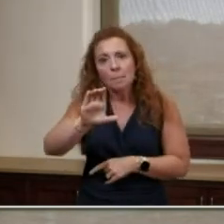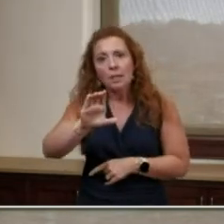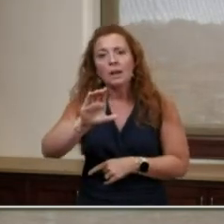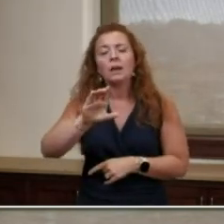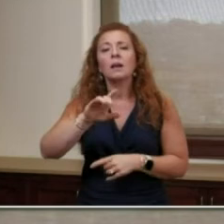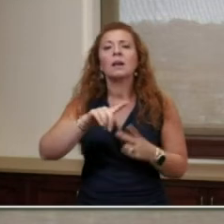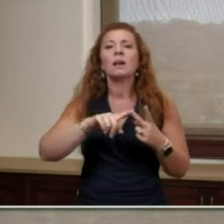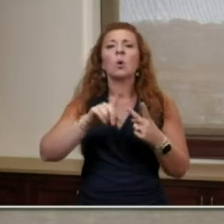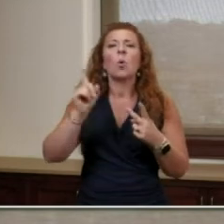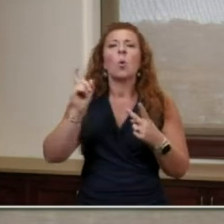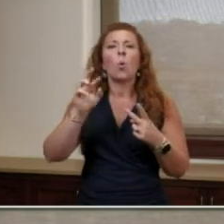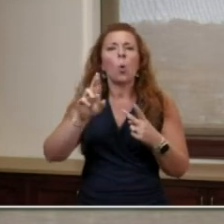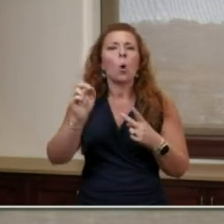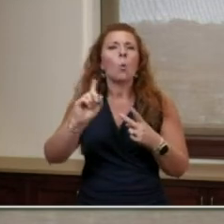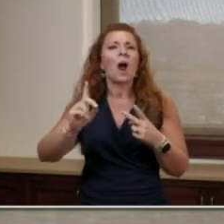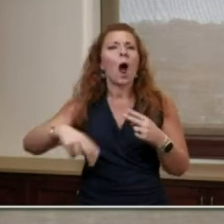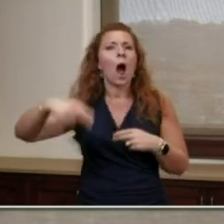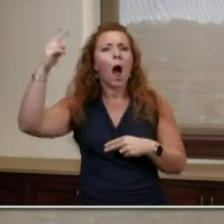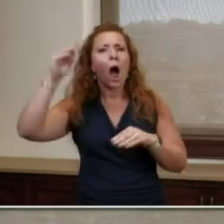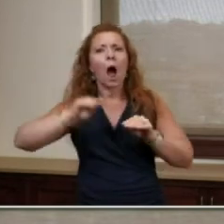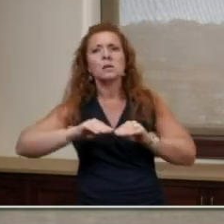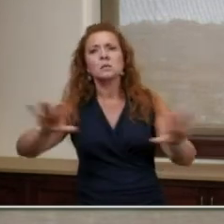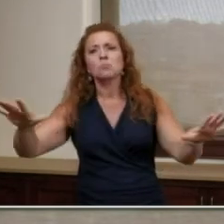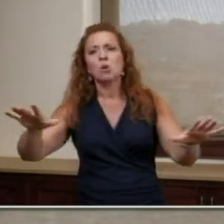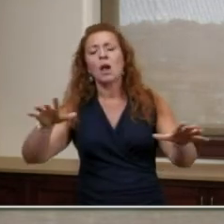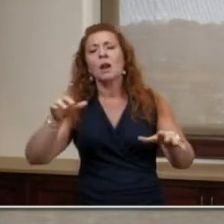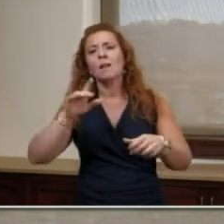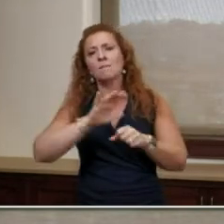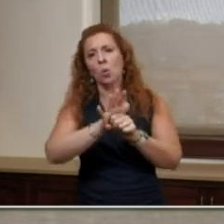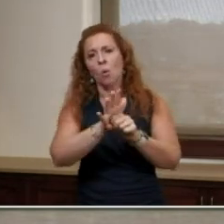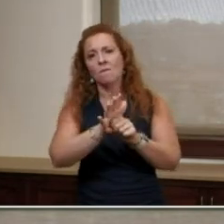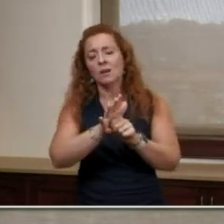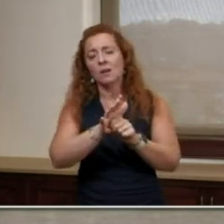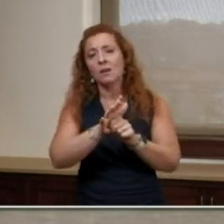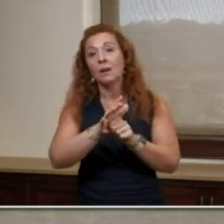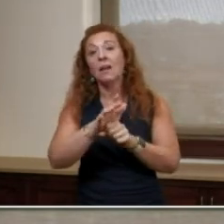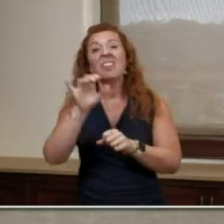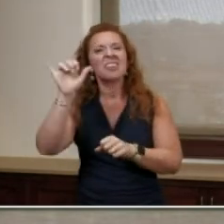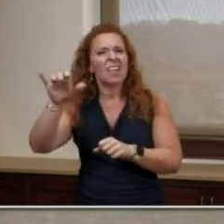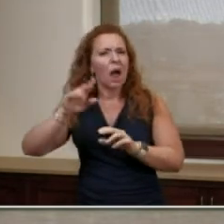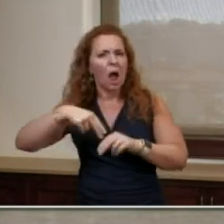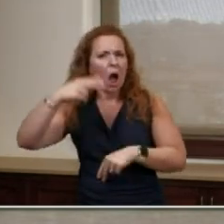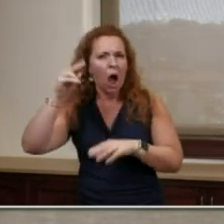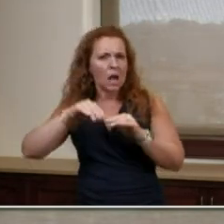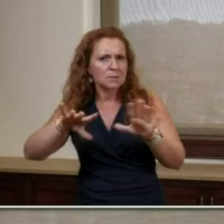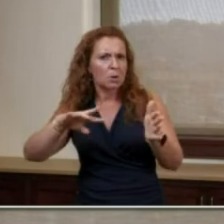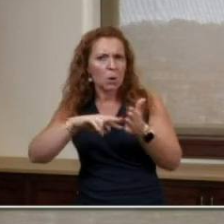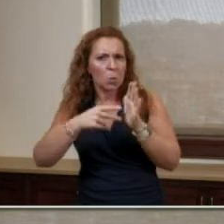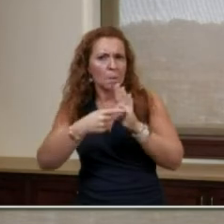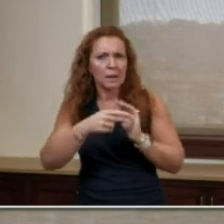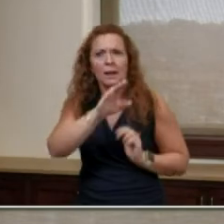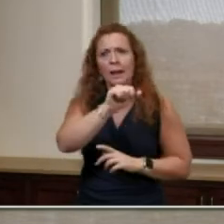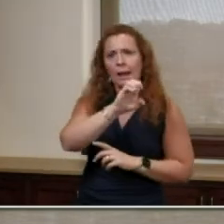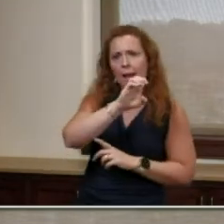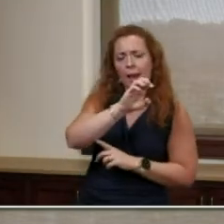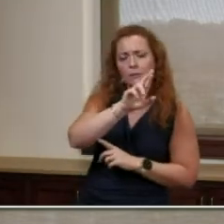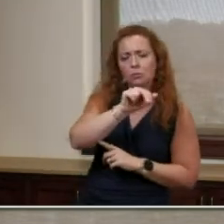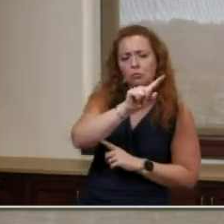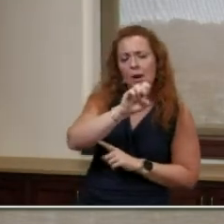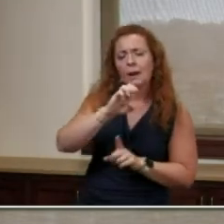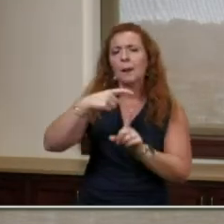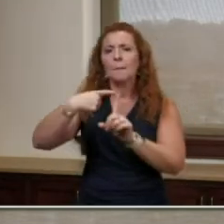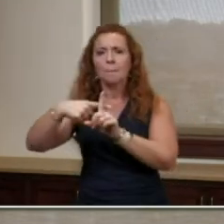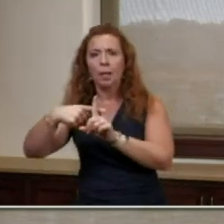in areas with substantial or high transmission, as defined by case rate and PCR positivity, regardless of